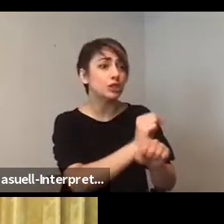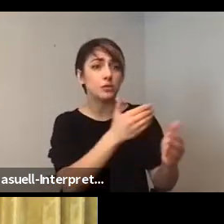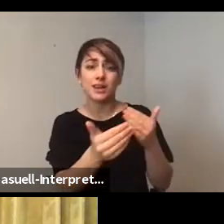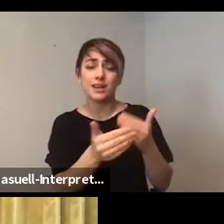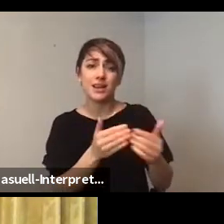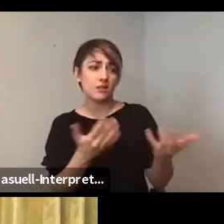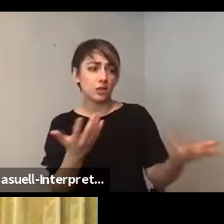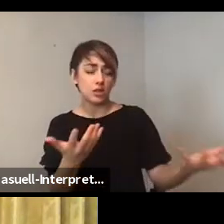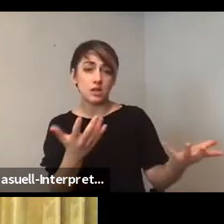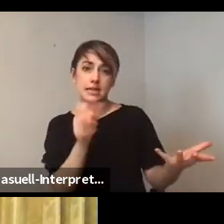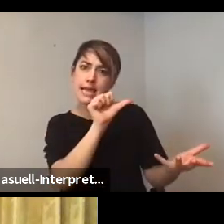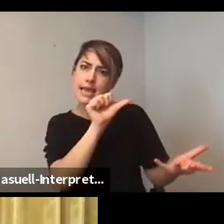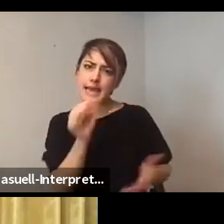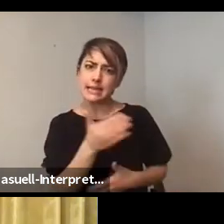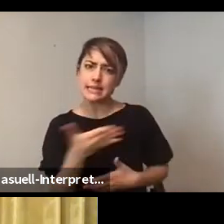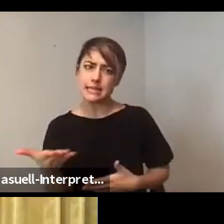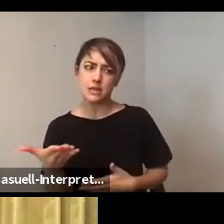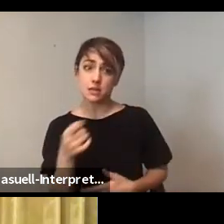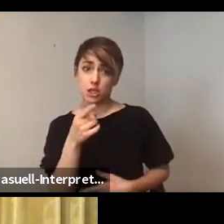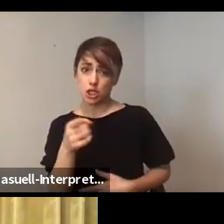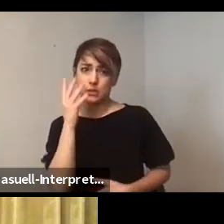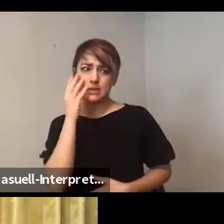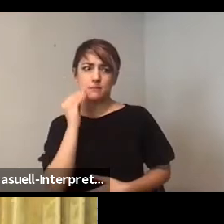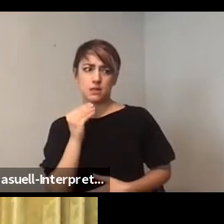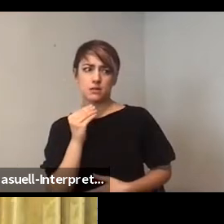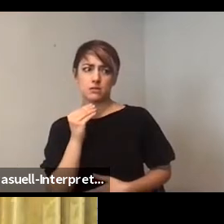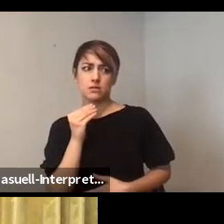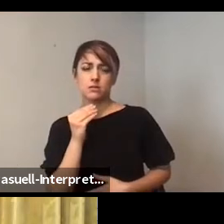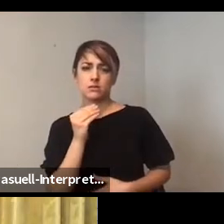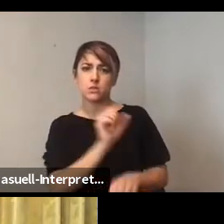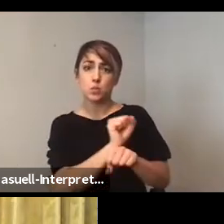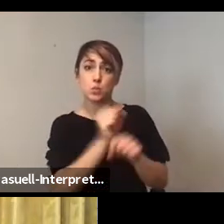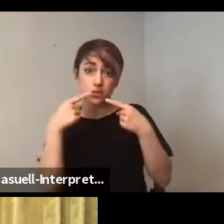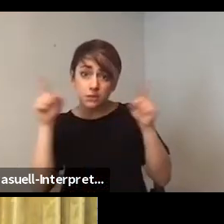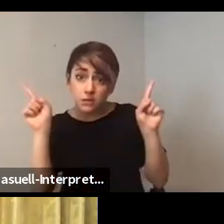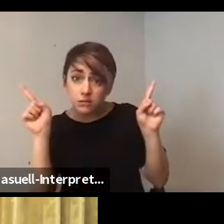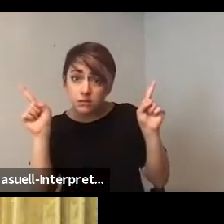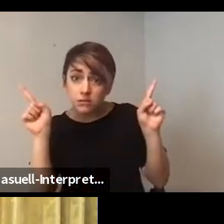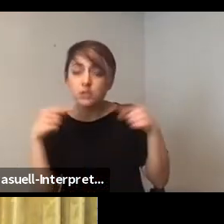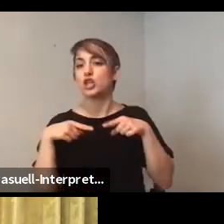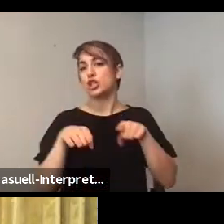you? Did you experience something during this time, the pandemic,